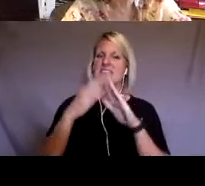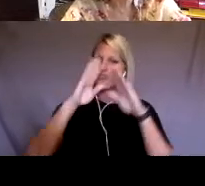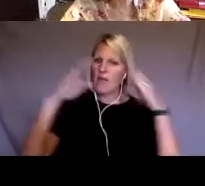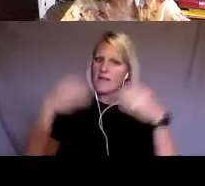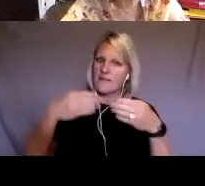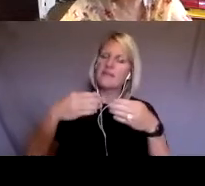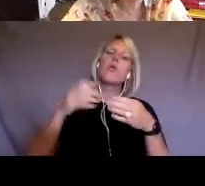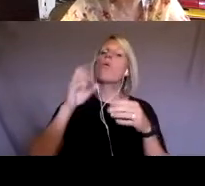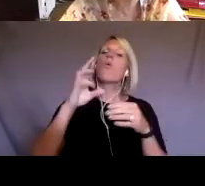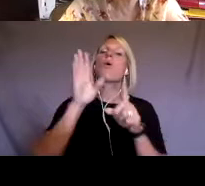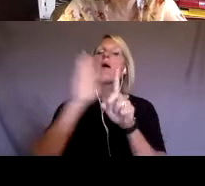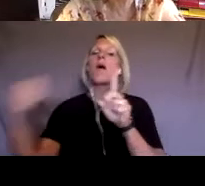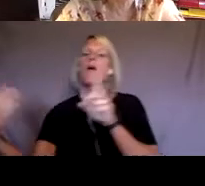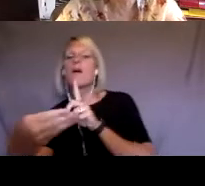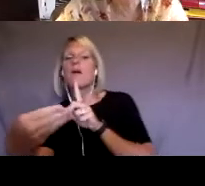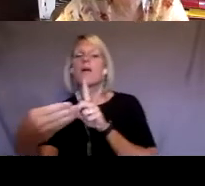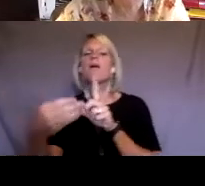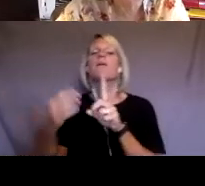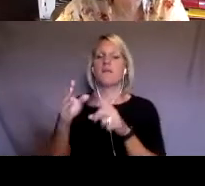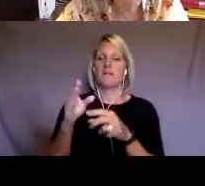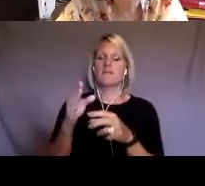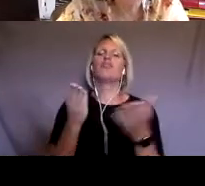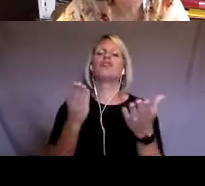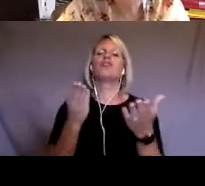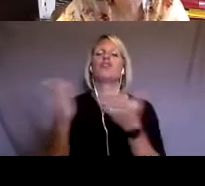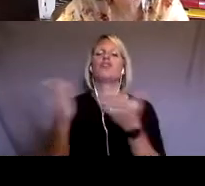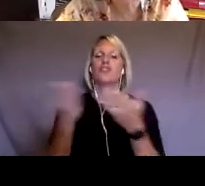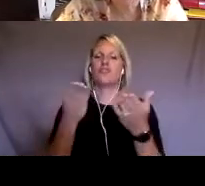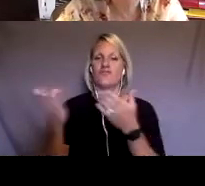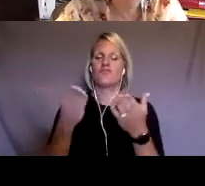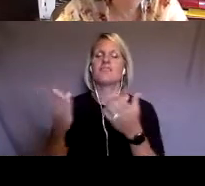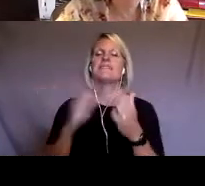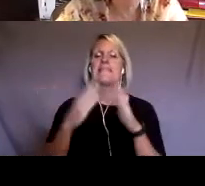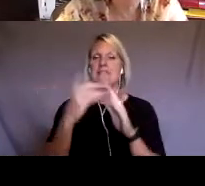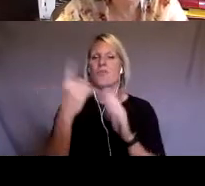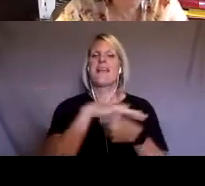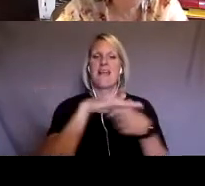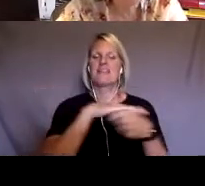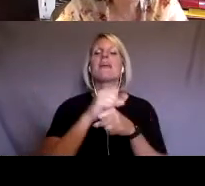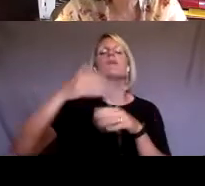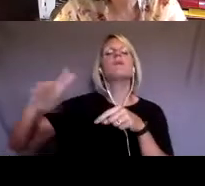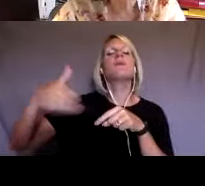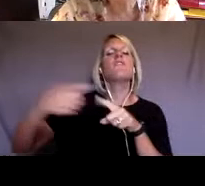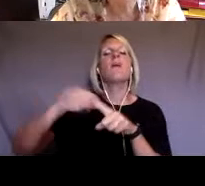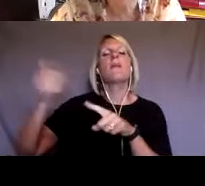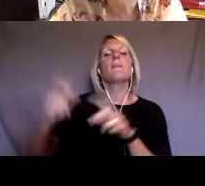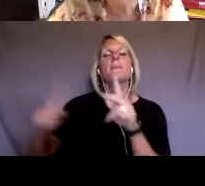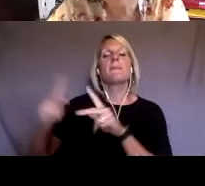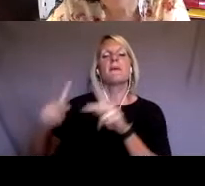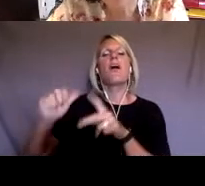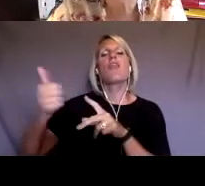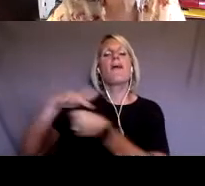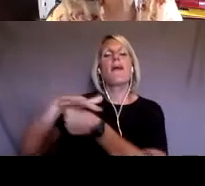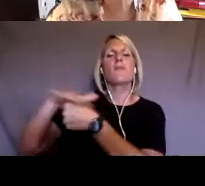indirectly sanction activities in one area to keep them away from others. For example, what